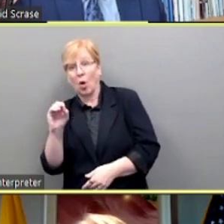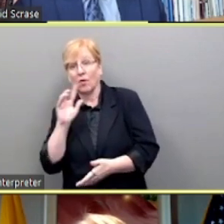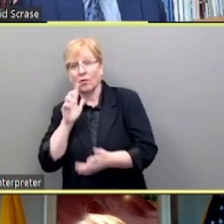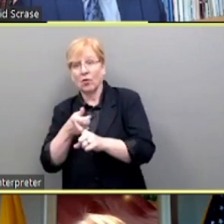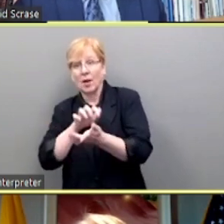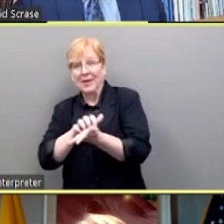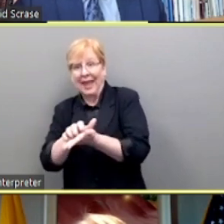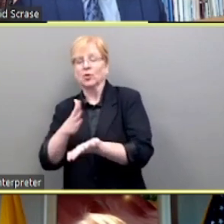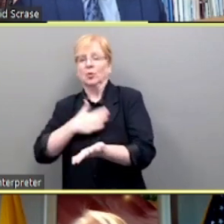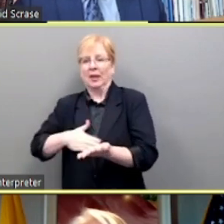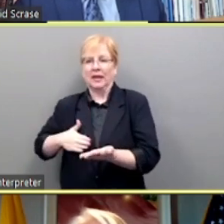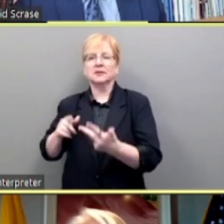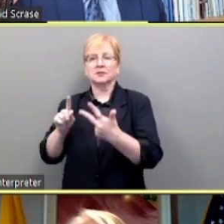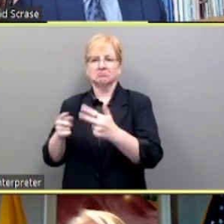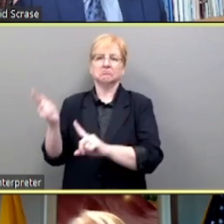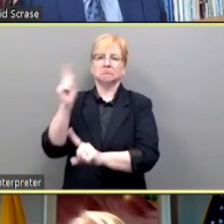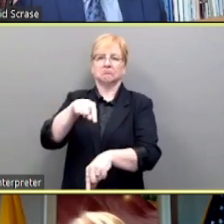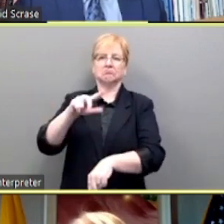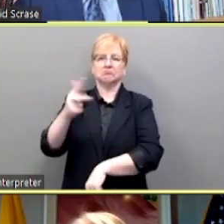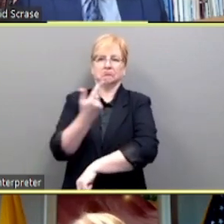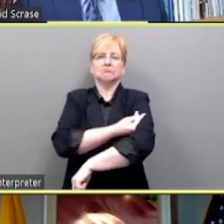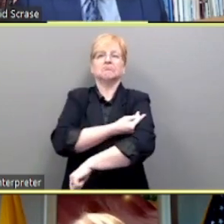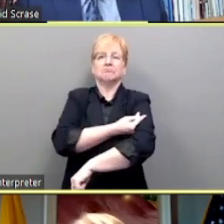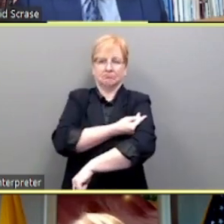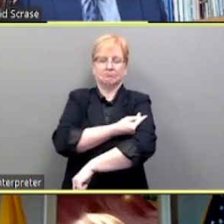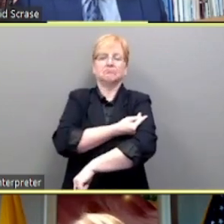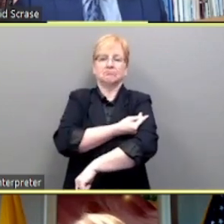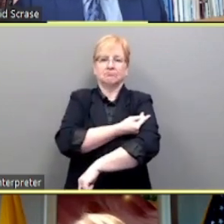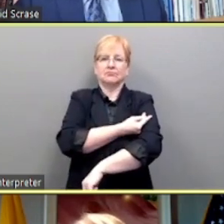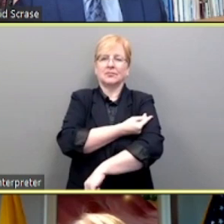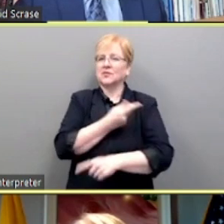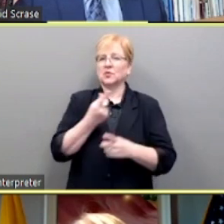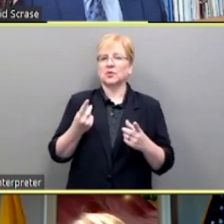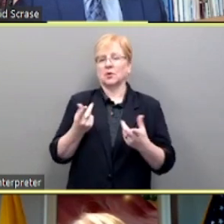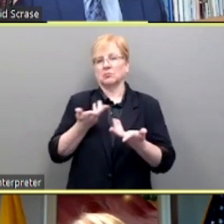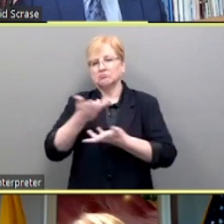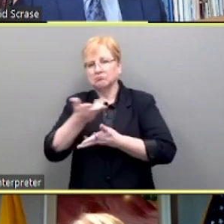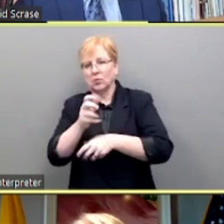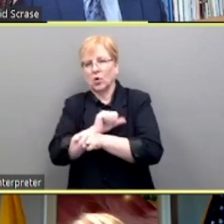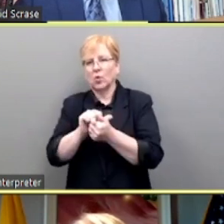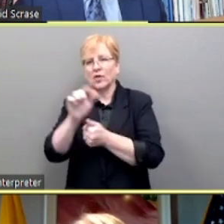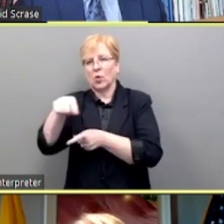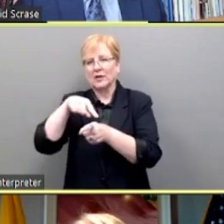boost your immune response and provide additional protection from Delta.